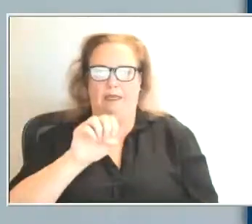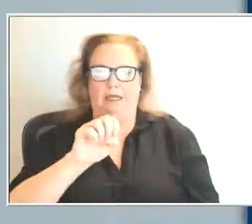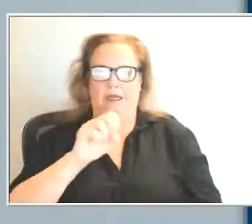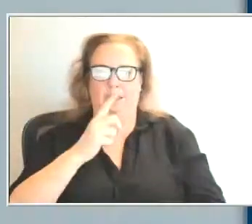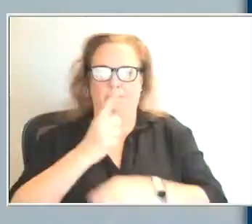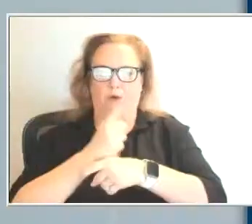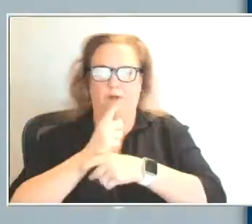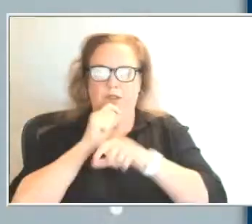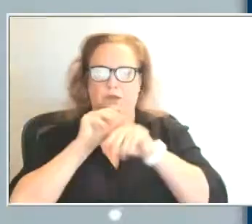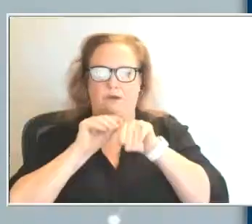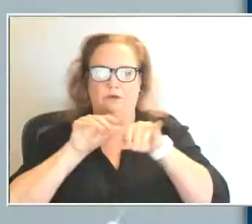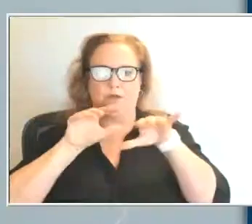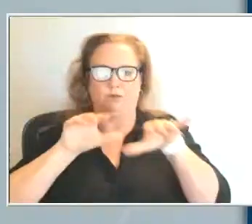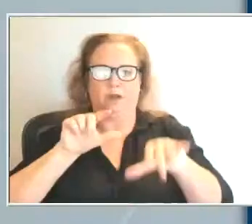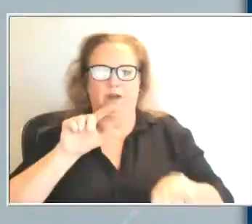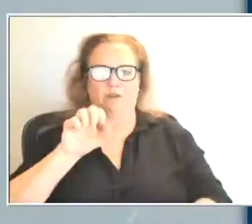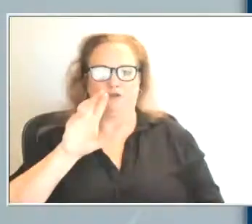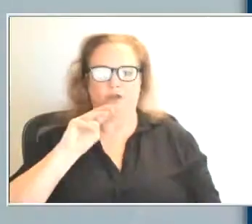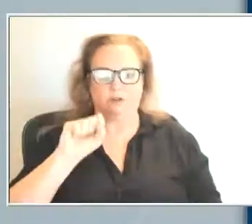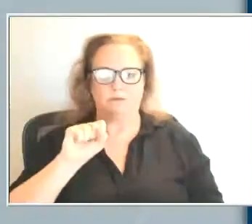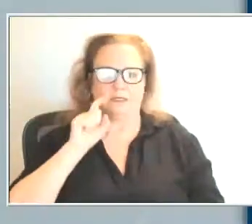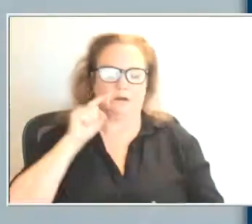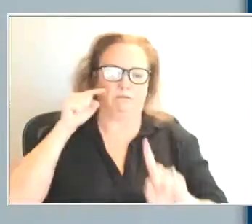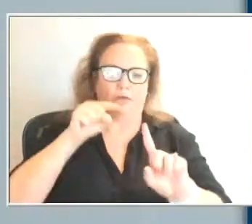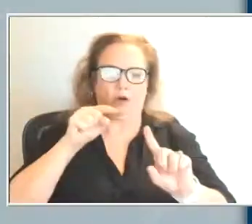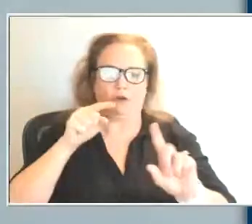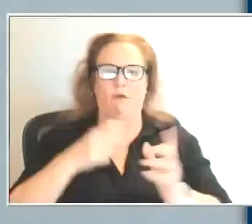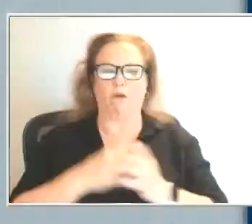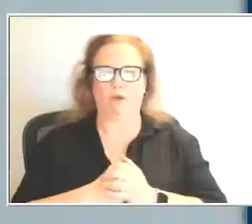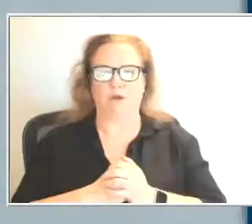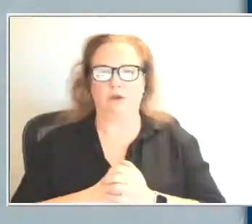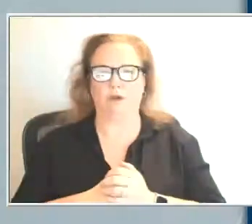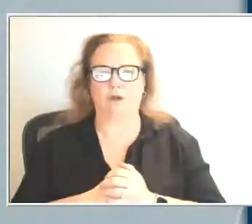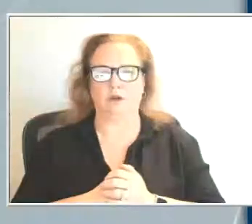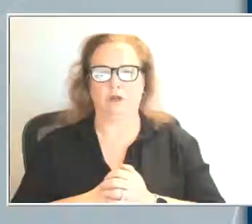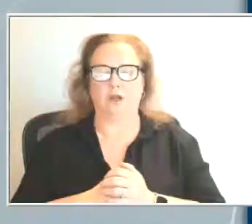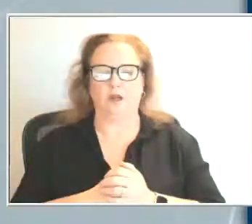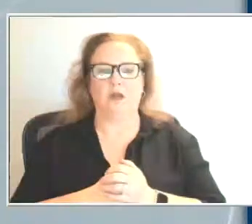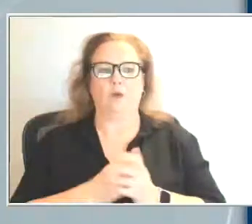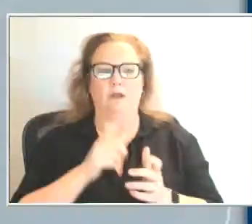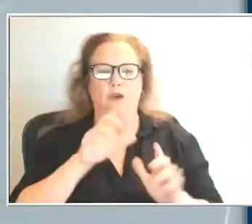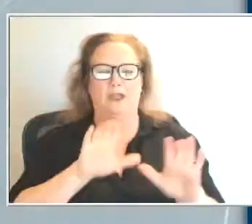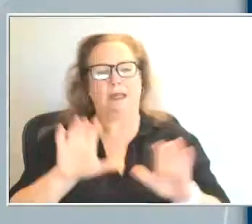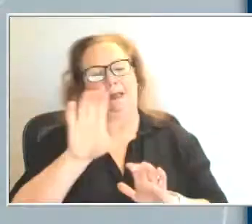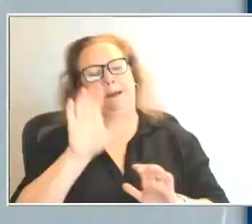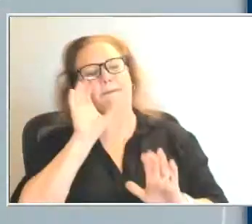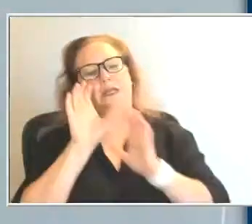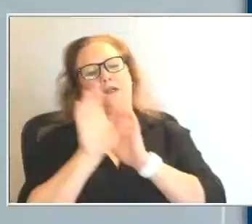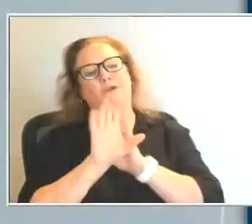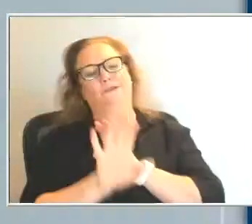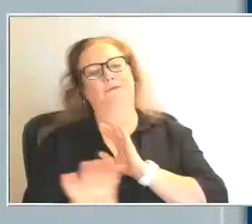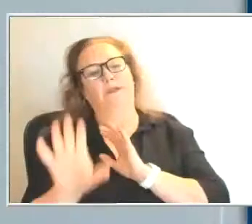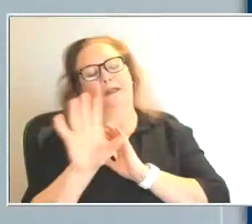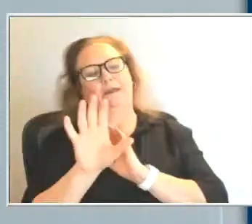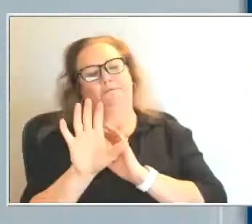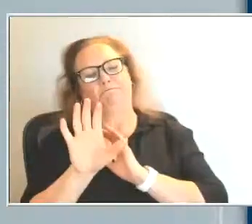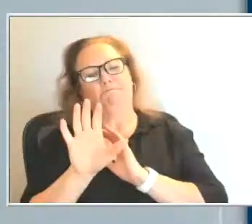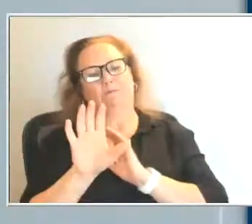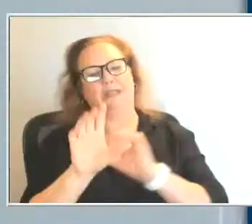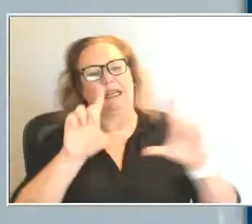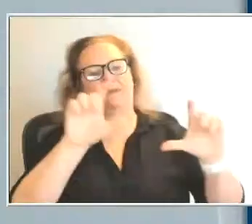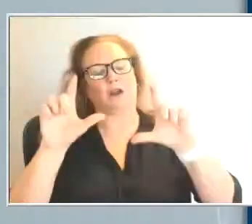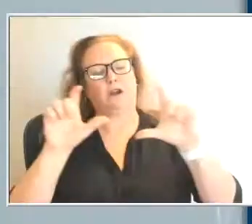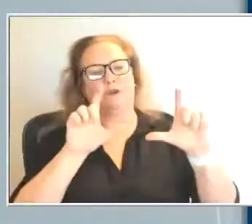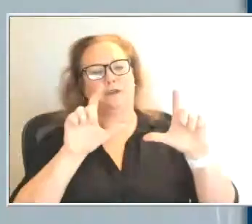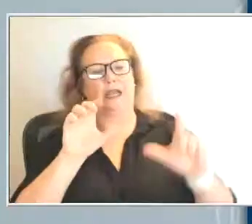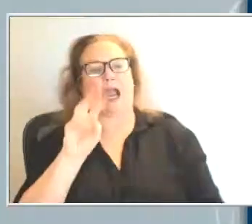spread germs. That's really our #1 goal. And we were looking at stock images and we're like, let's, why don't we get a photographer in and take our